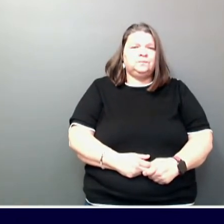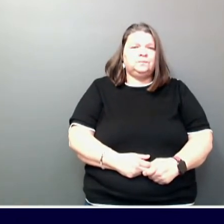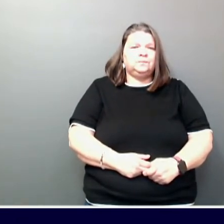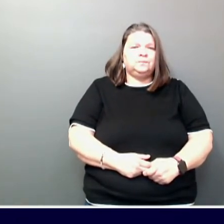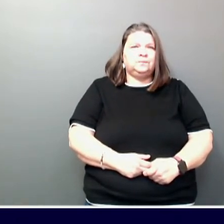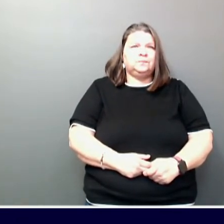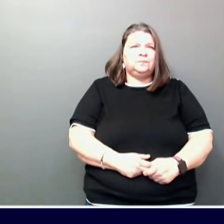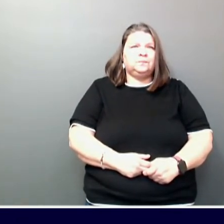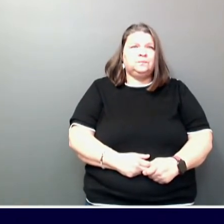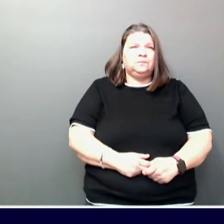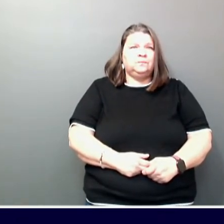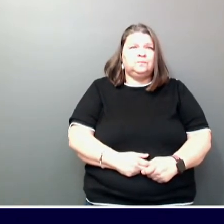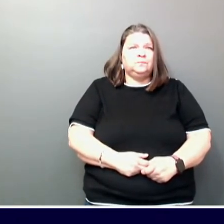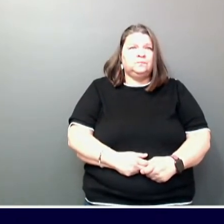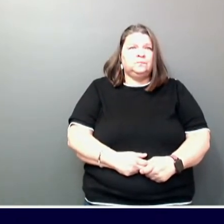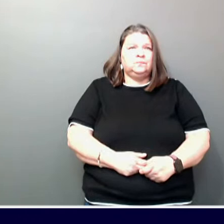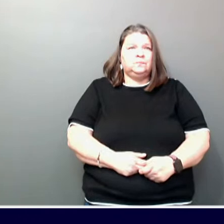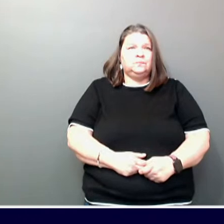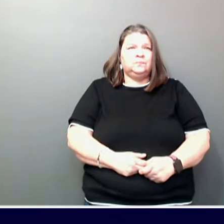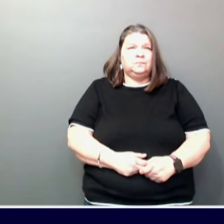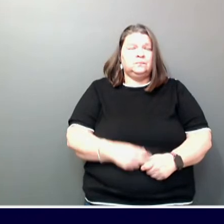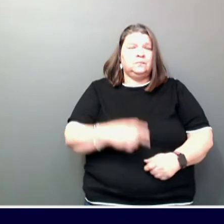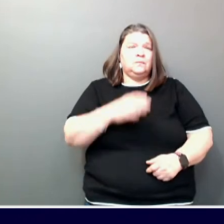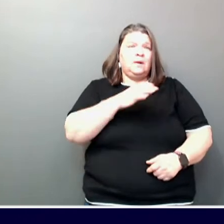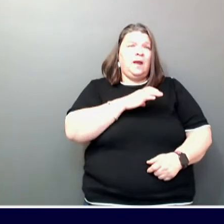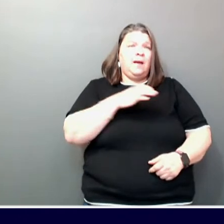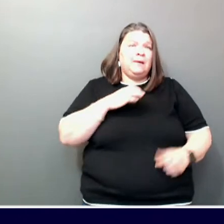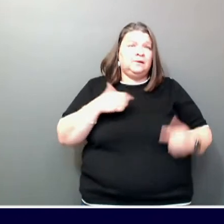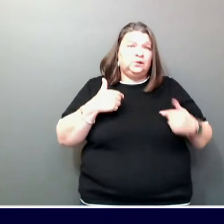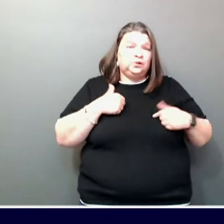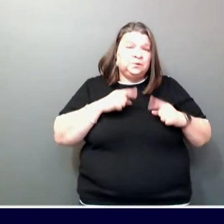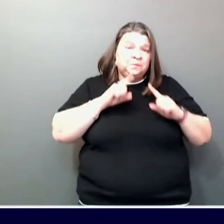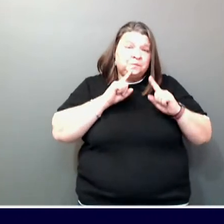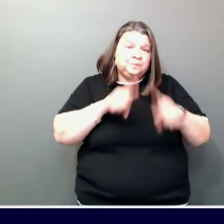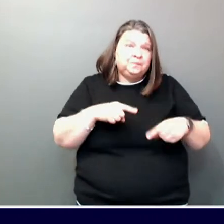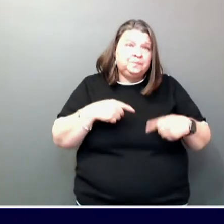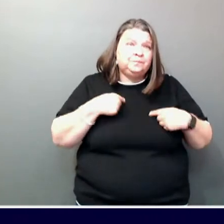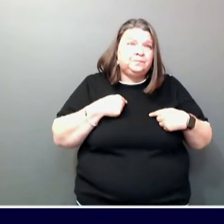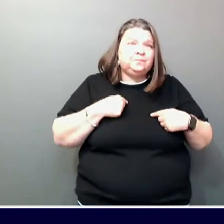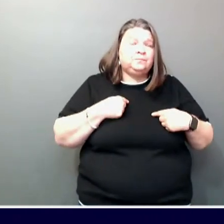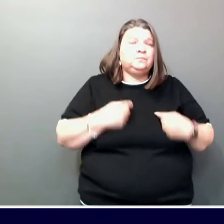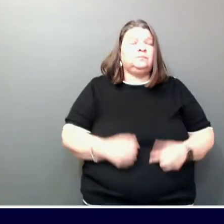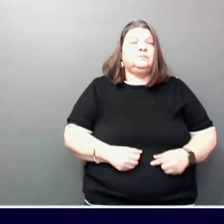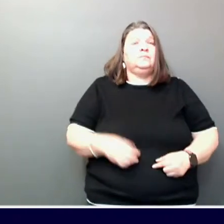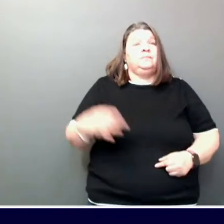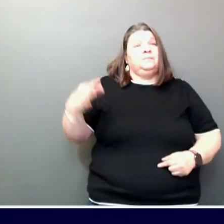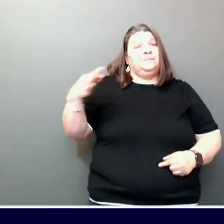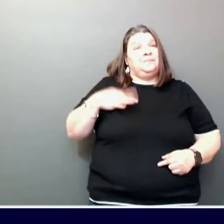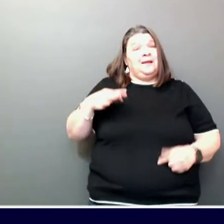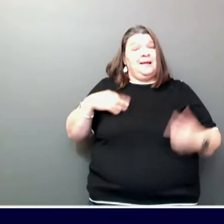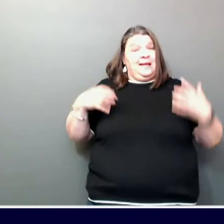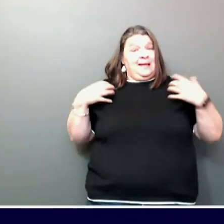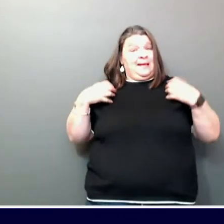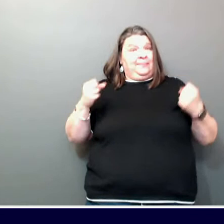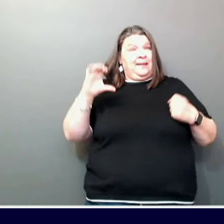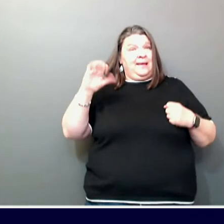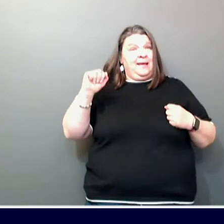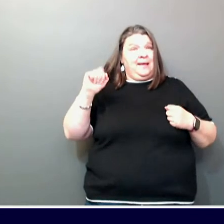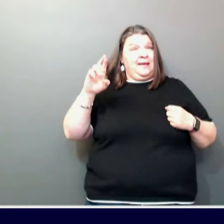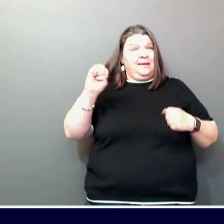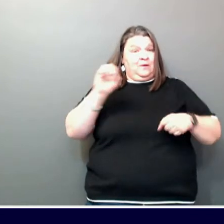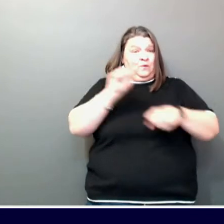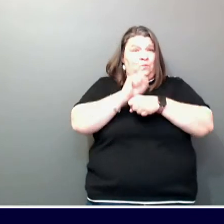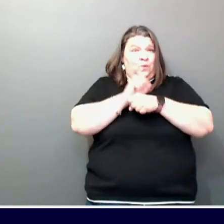answer that. So the Maine healthcare worker vaccination rule is a long-standing one. It actually goes